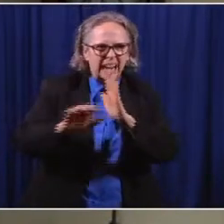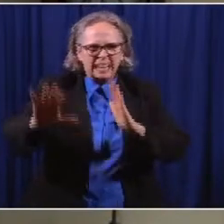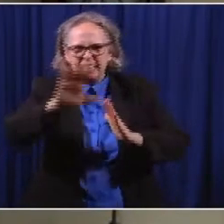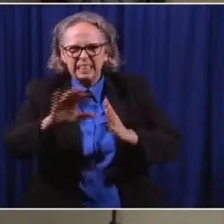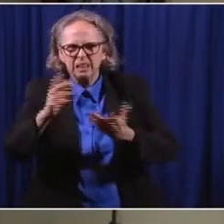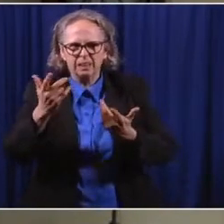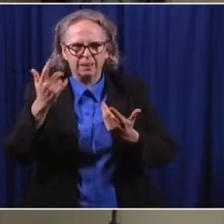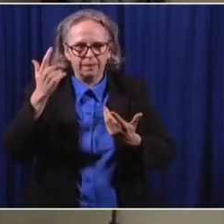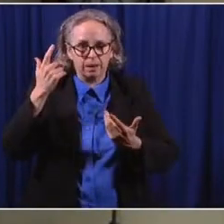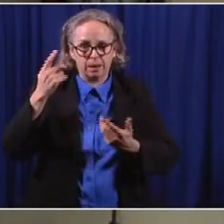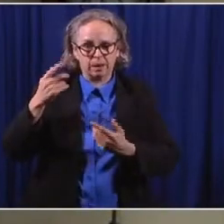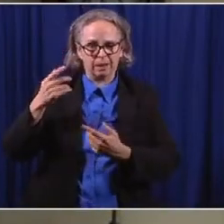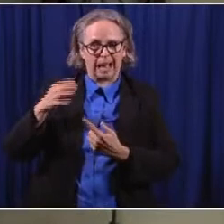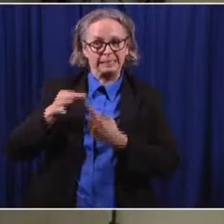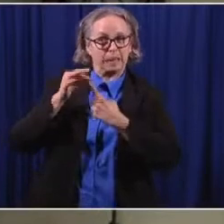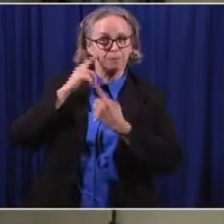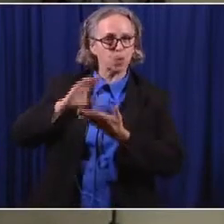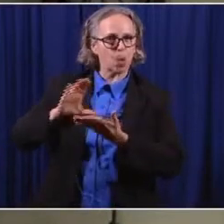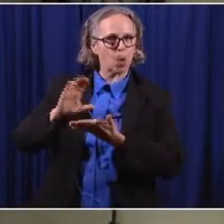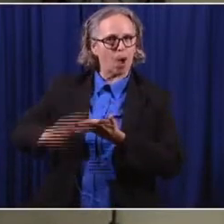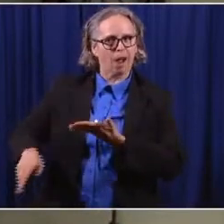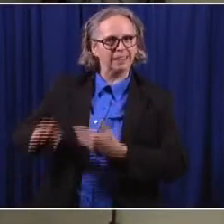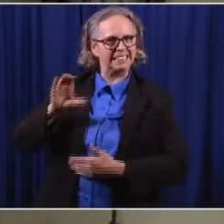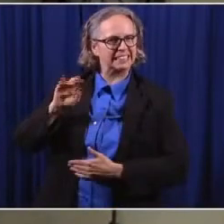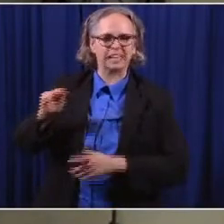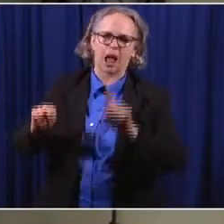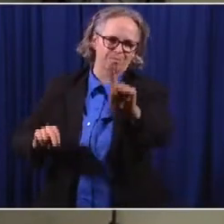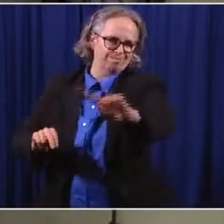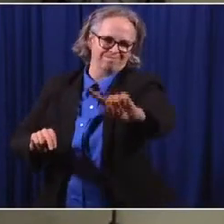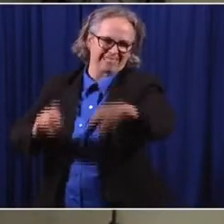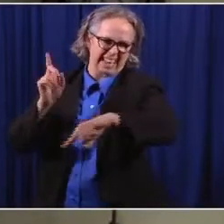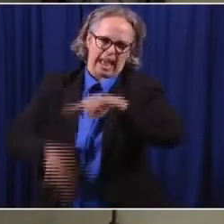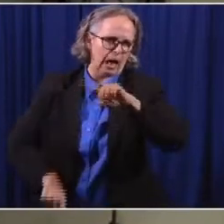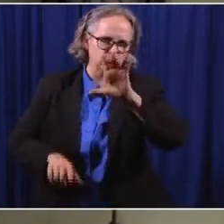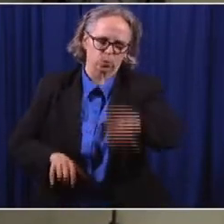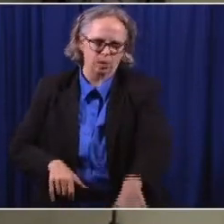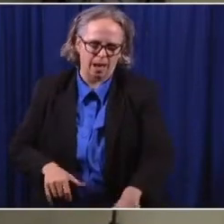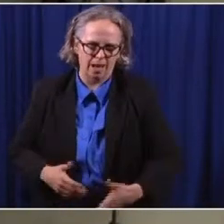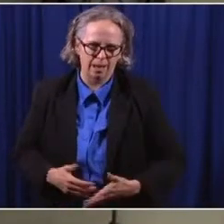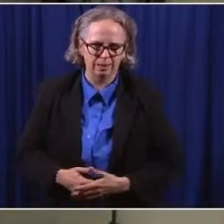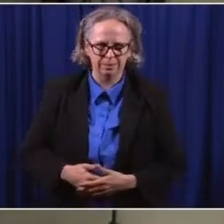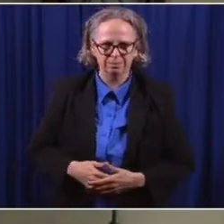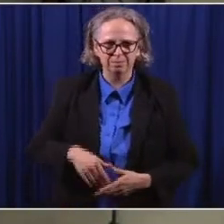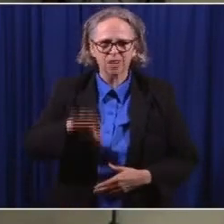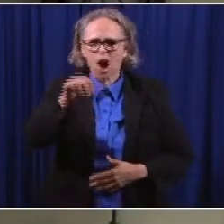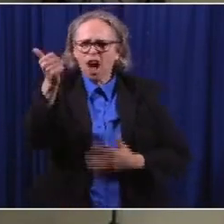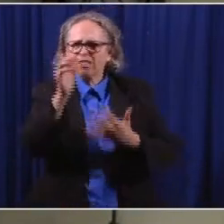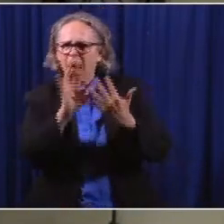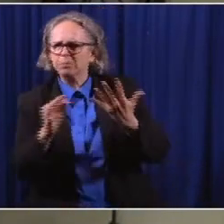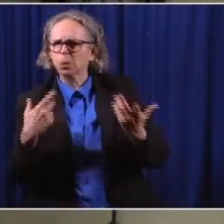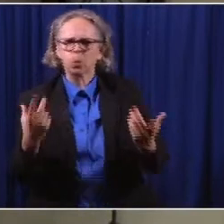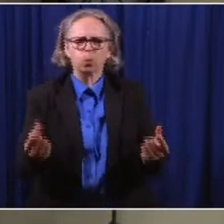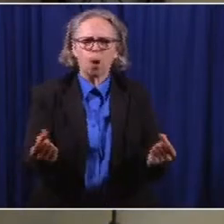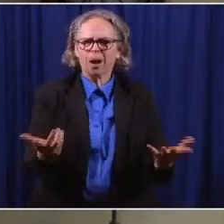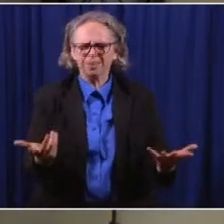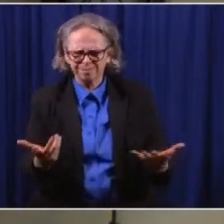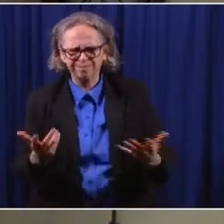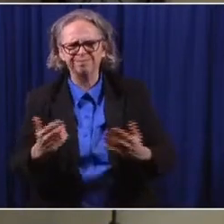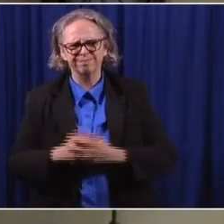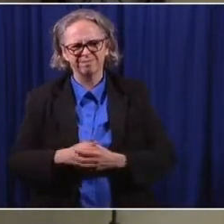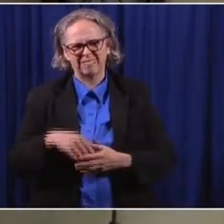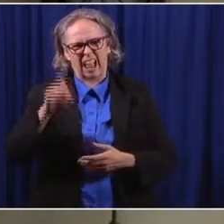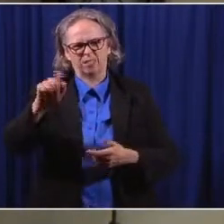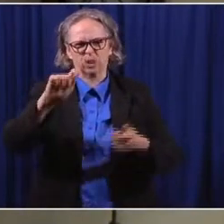we would do that. We legally cannot do that. The only other option is to change it for the whole state. We have